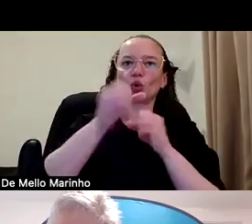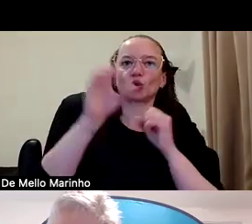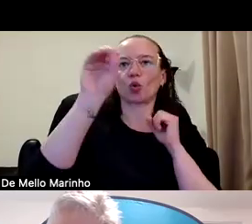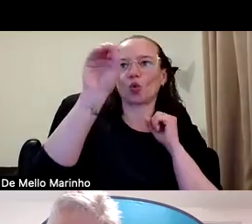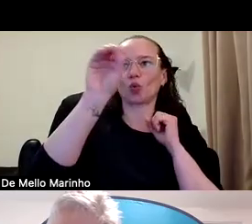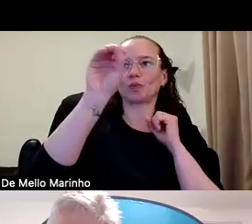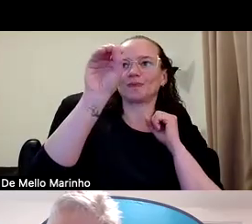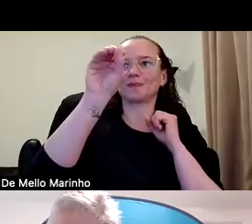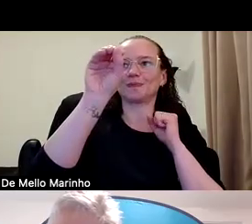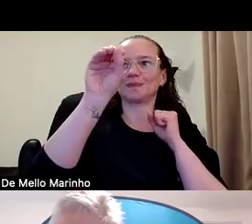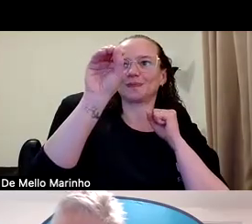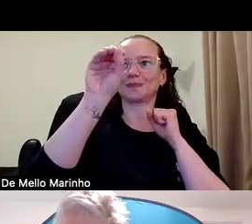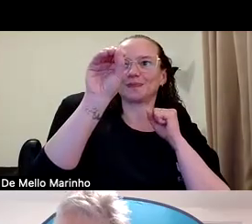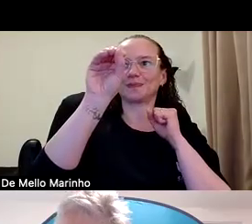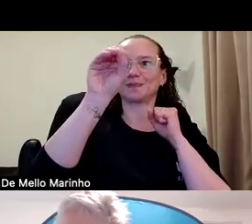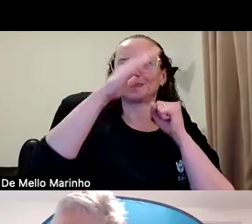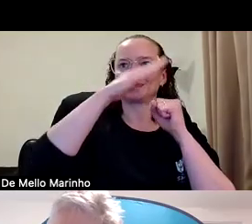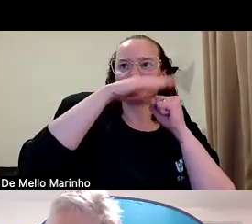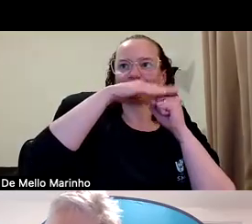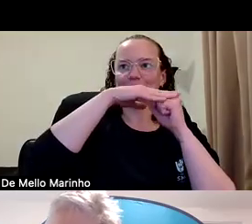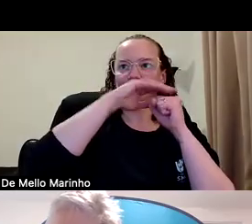occule, O.